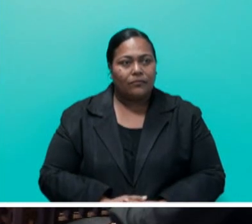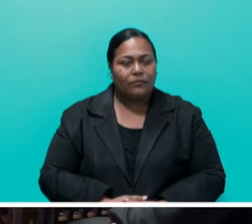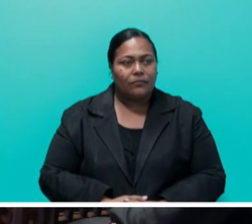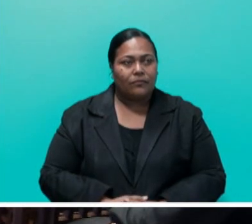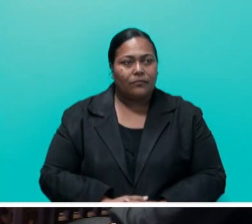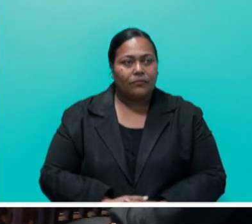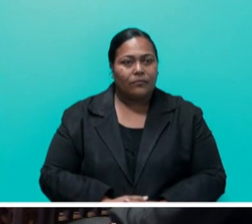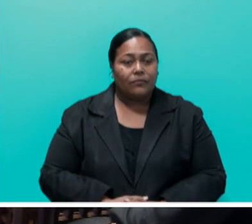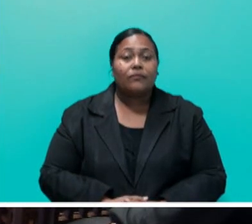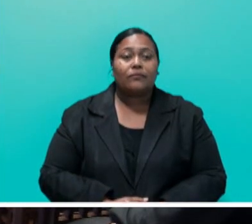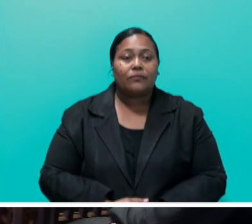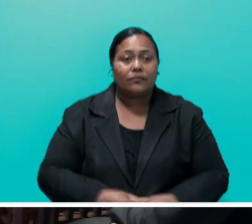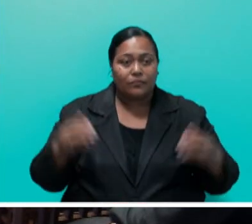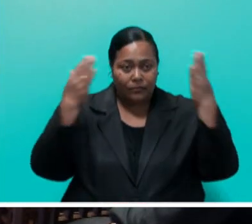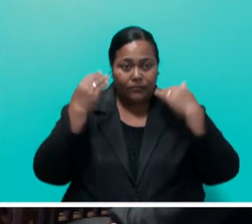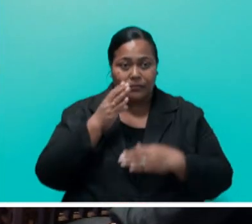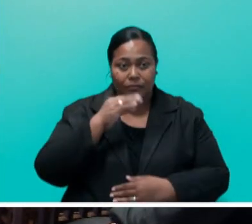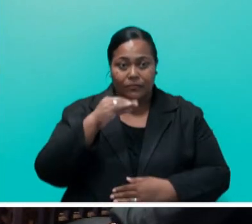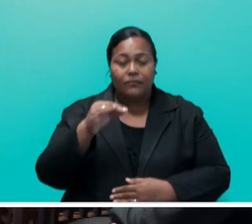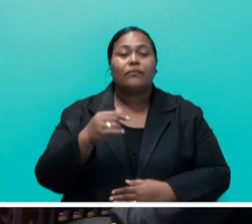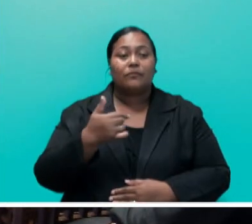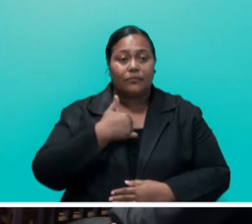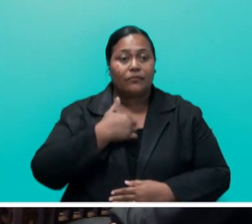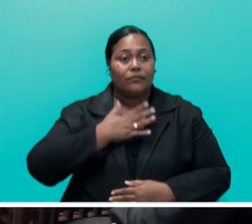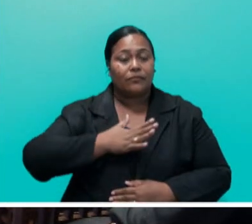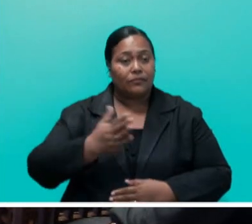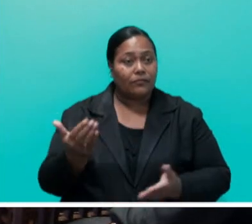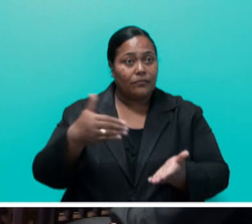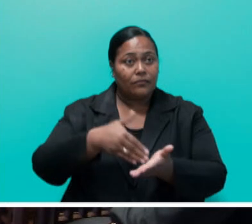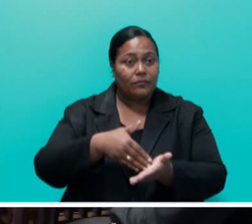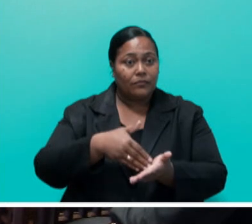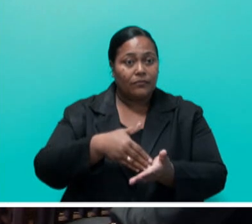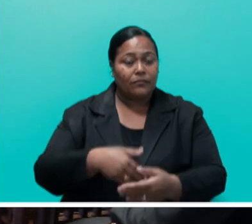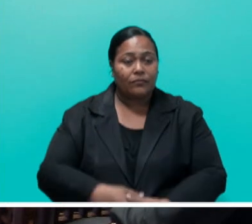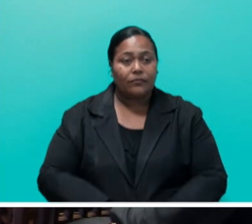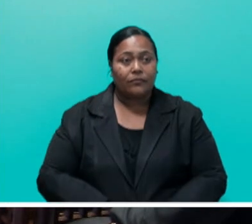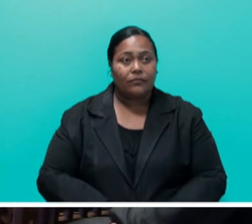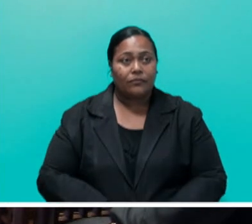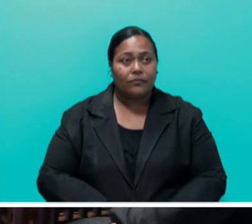All I want to add to the exchanges that has been going on is that